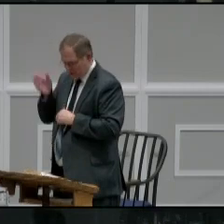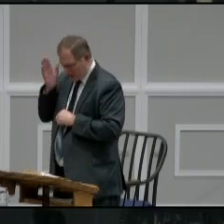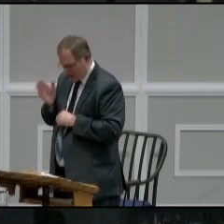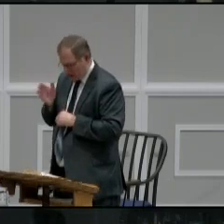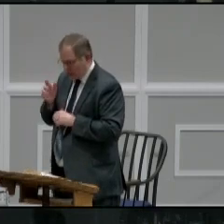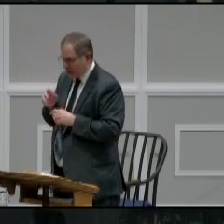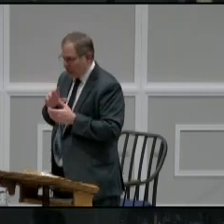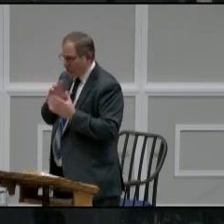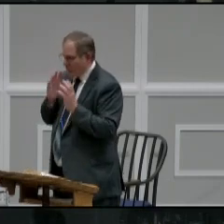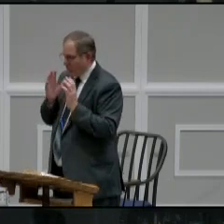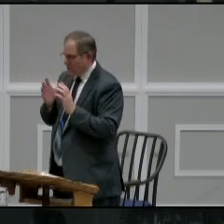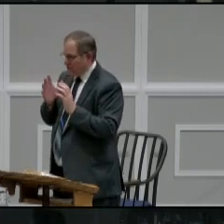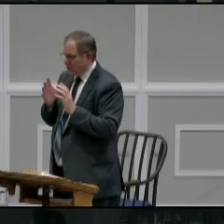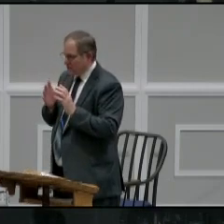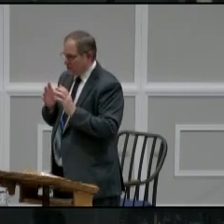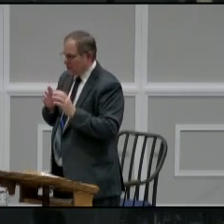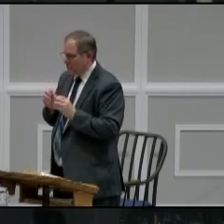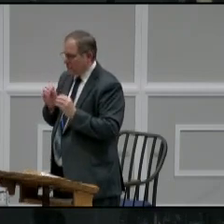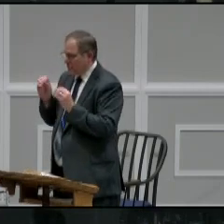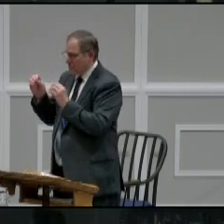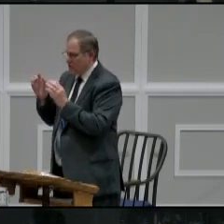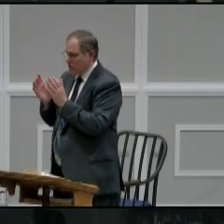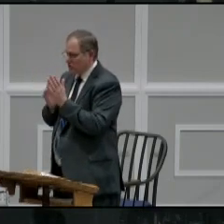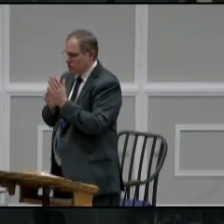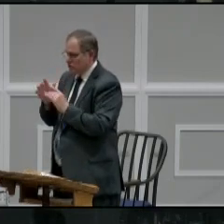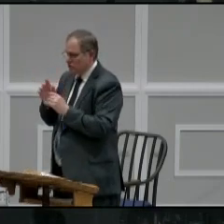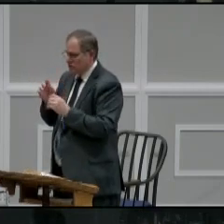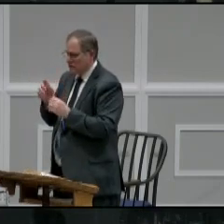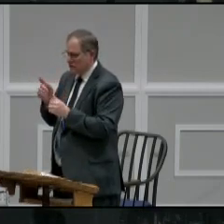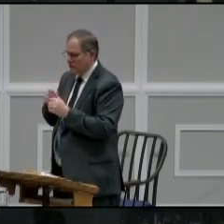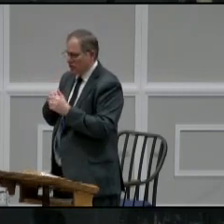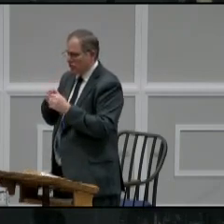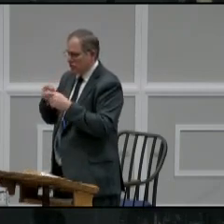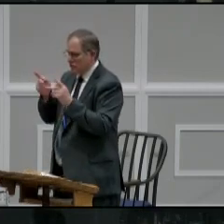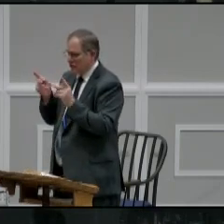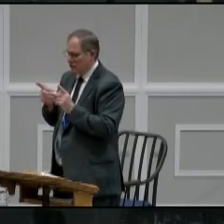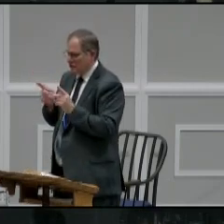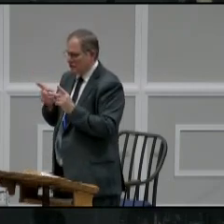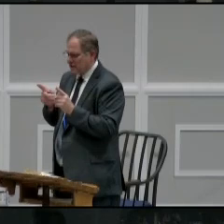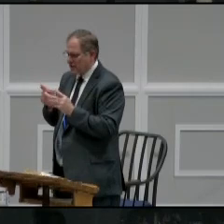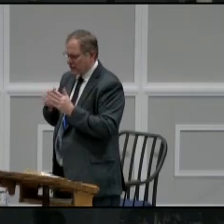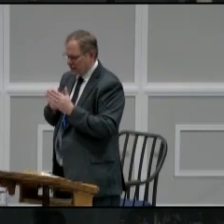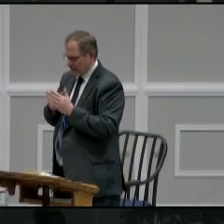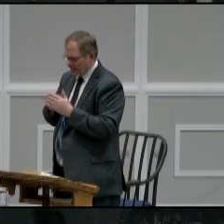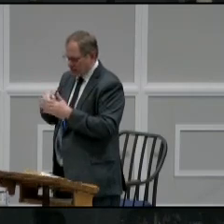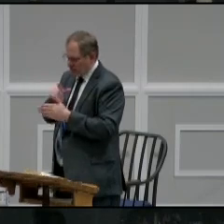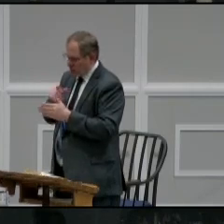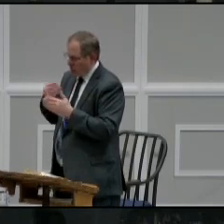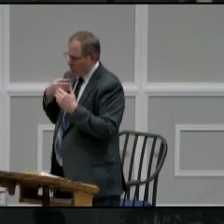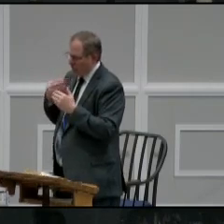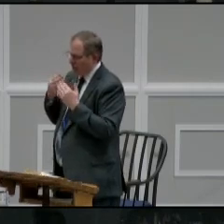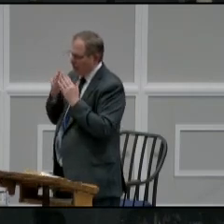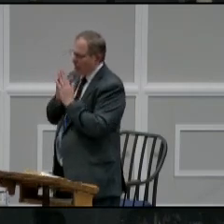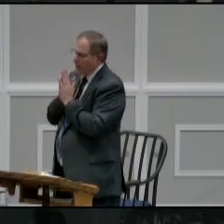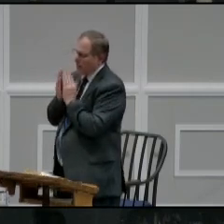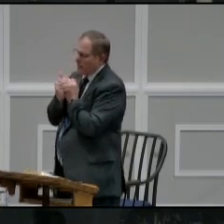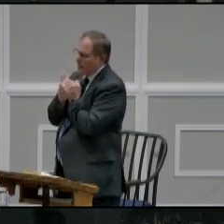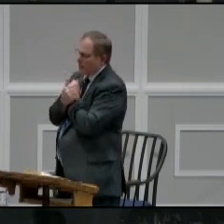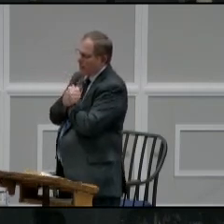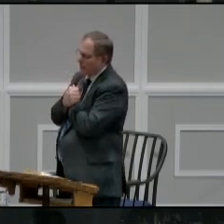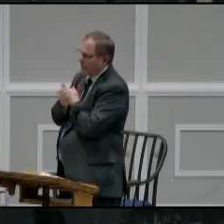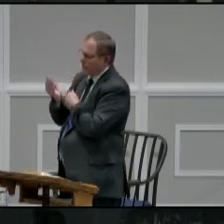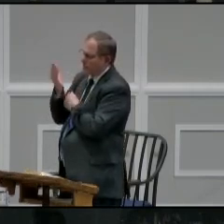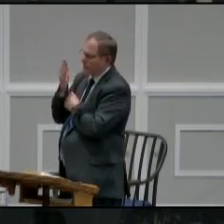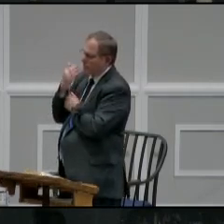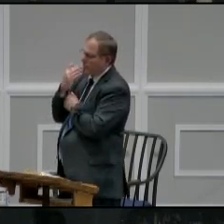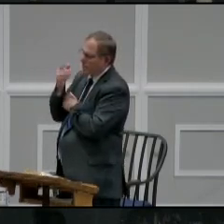and remove our idols and put Jesus back where he belongs. Lord, we love you this morning. I thank you for your word. Oh, Lord,